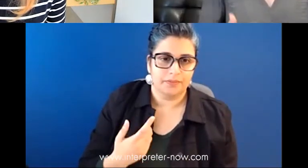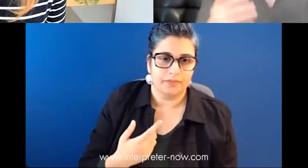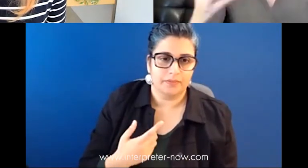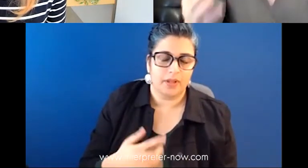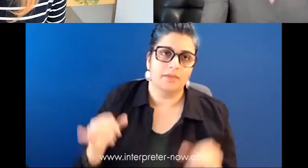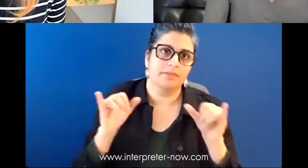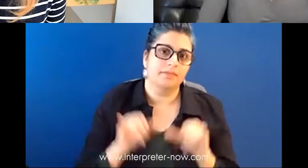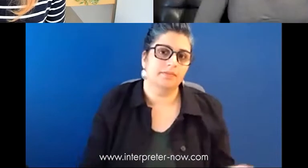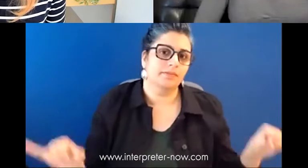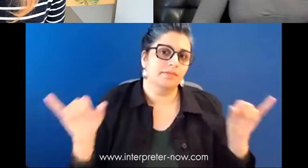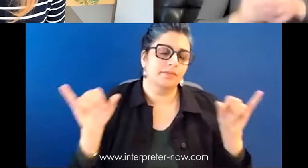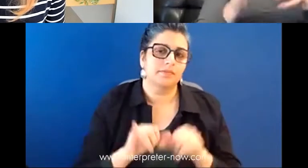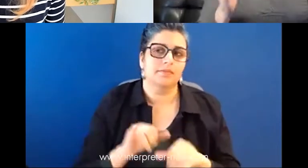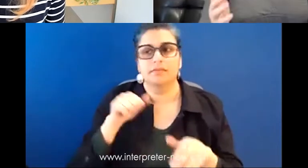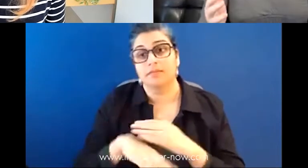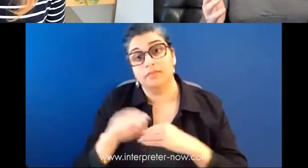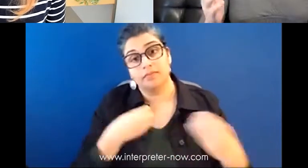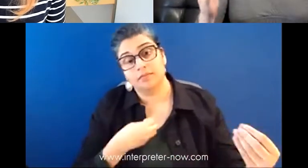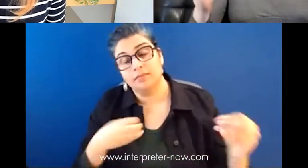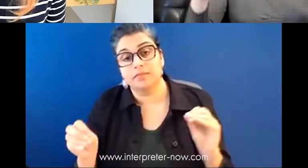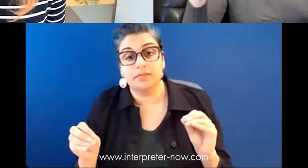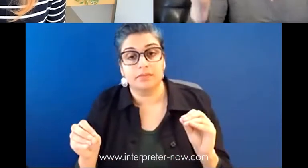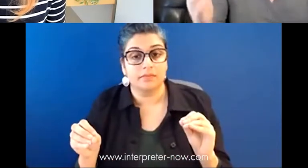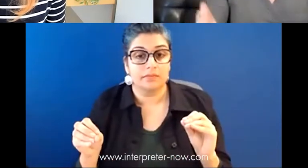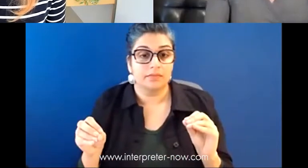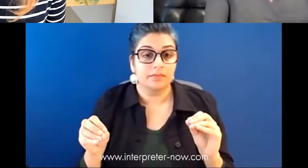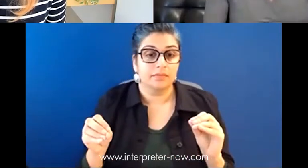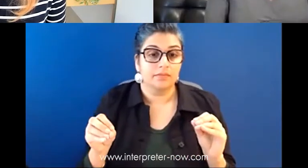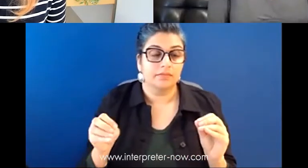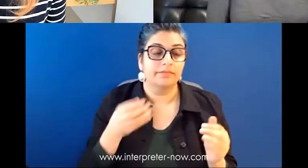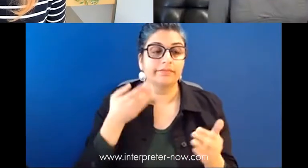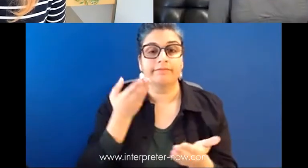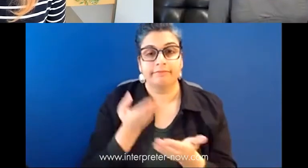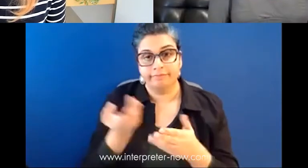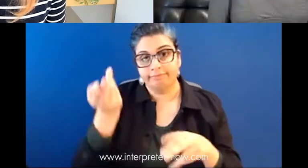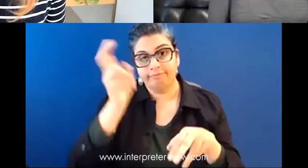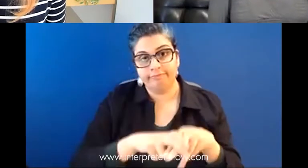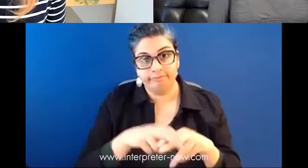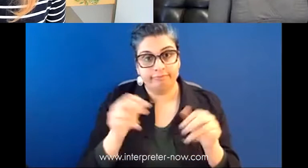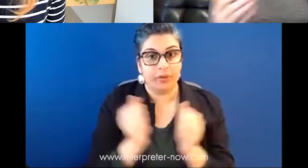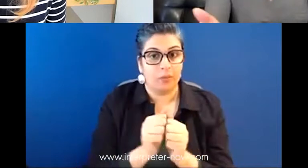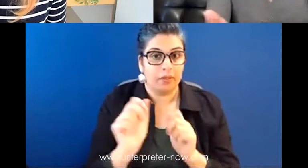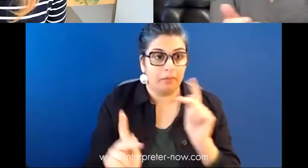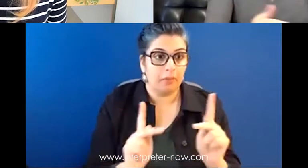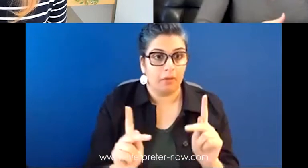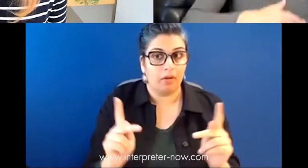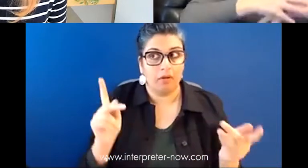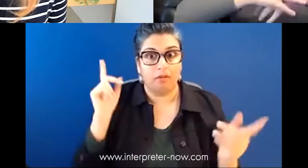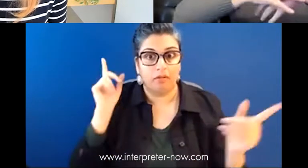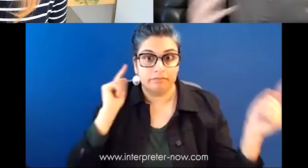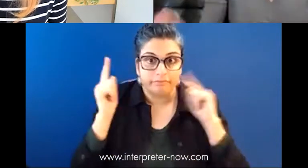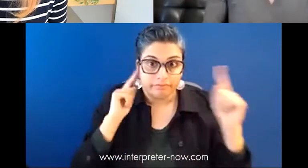circadian rhythm of going into the office, of being present in the room where things are being discussed, even just